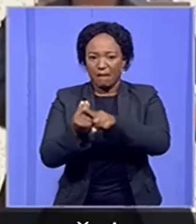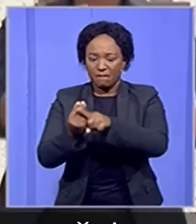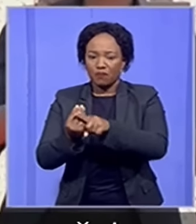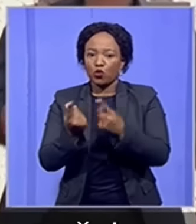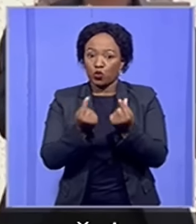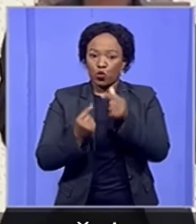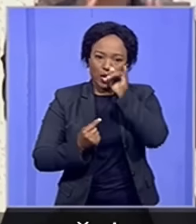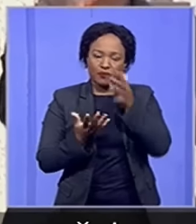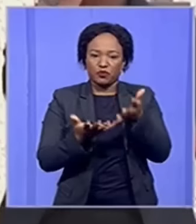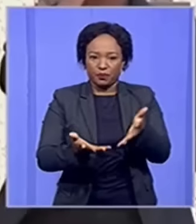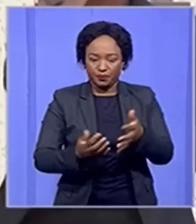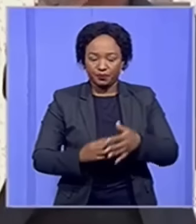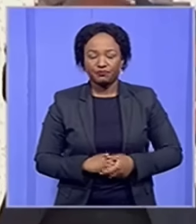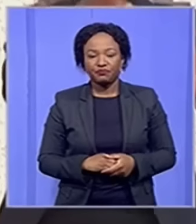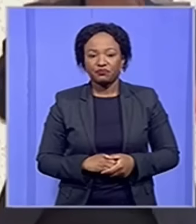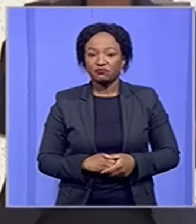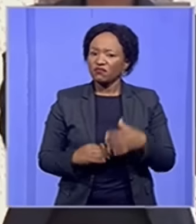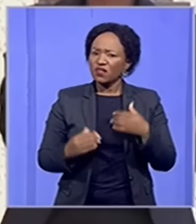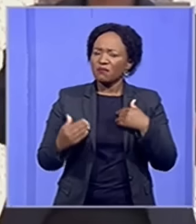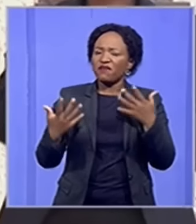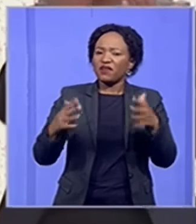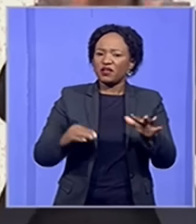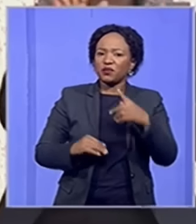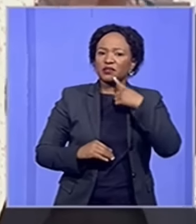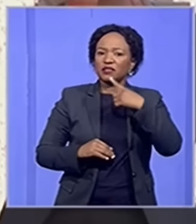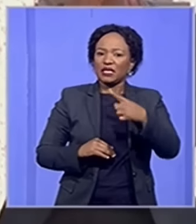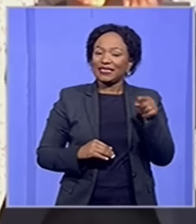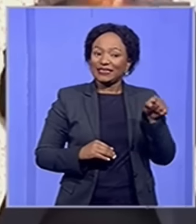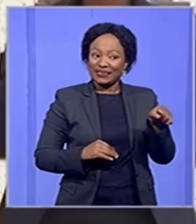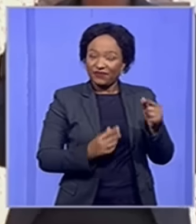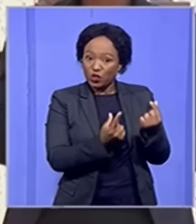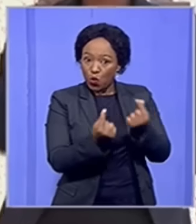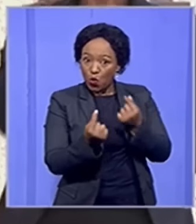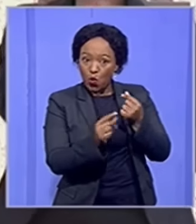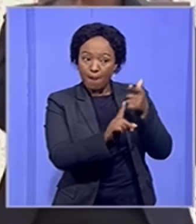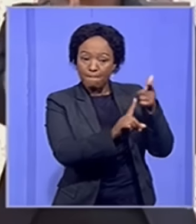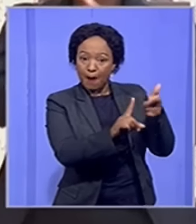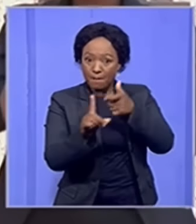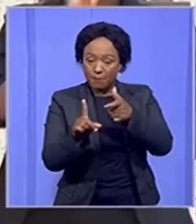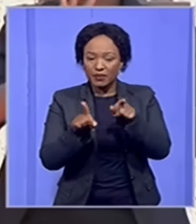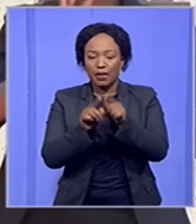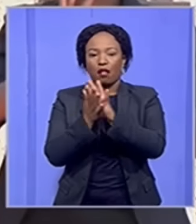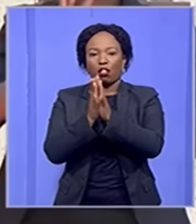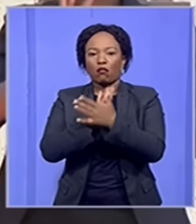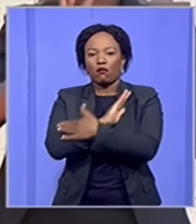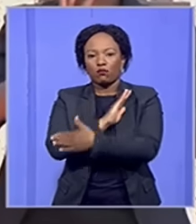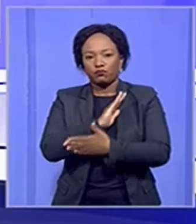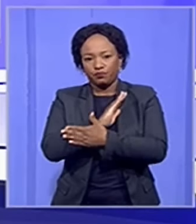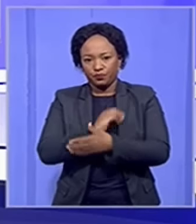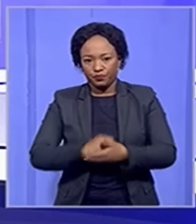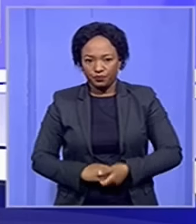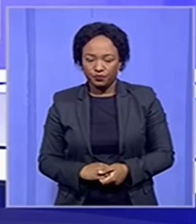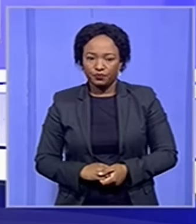crime, which, as I said, is equal to treason.